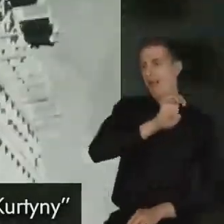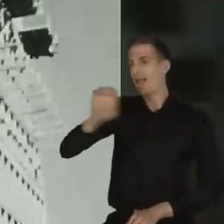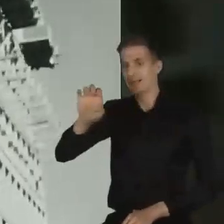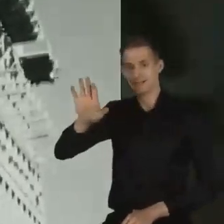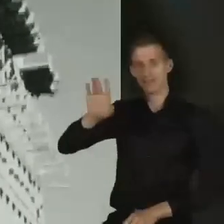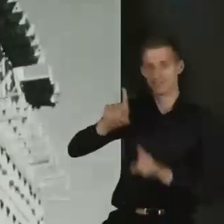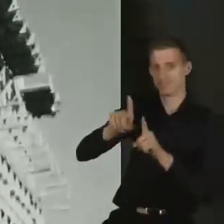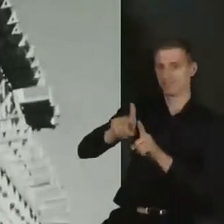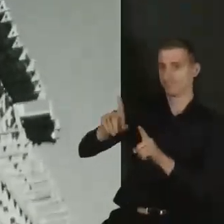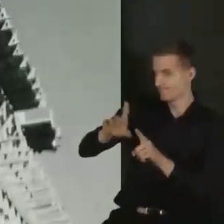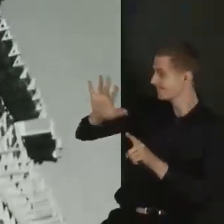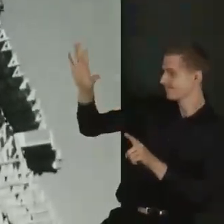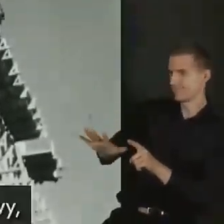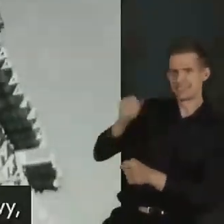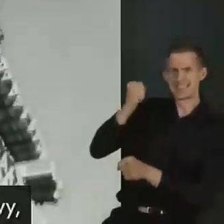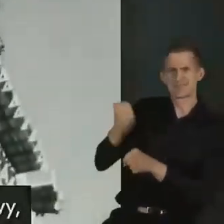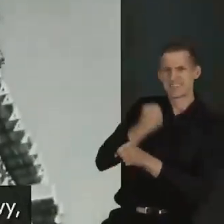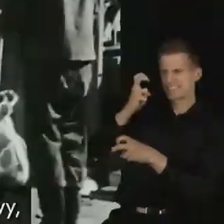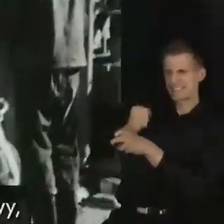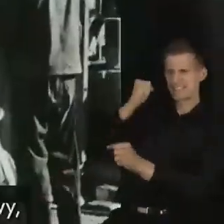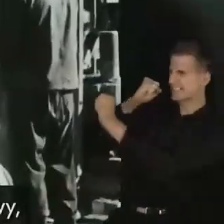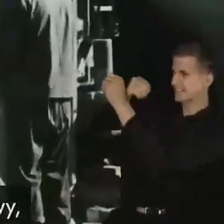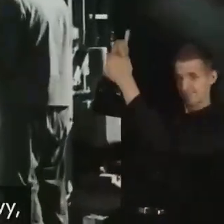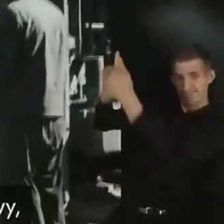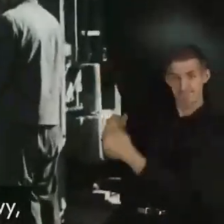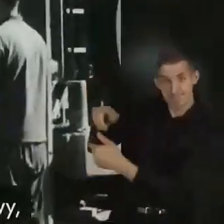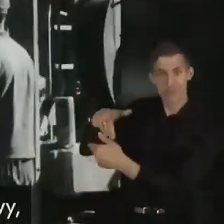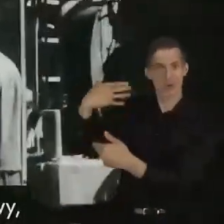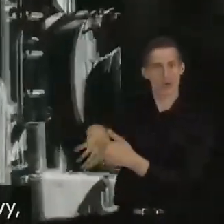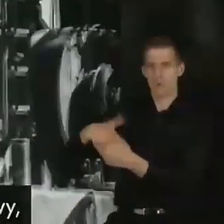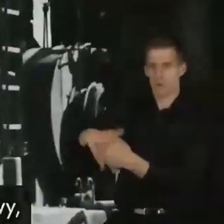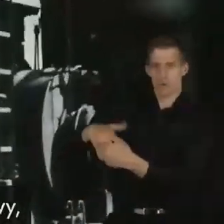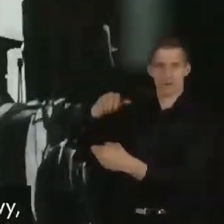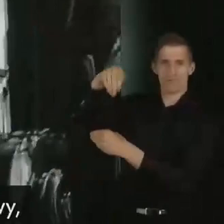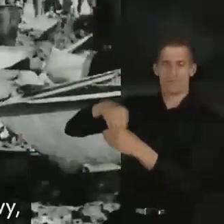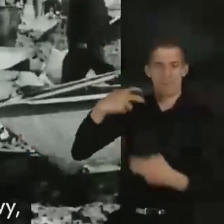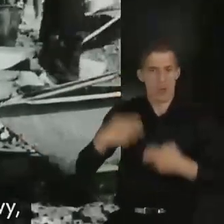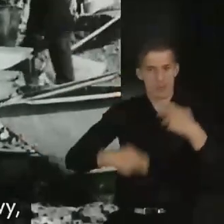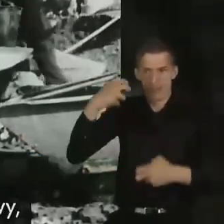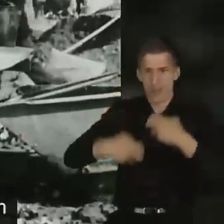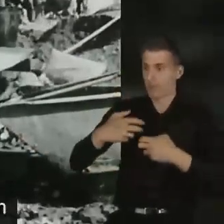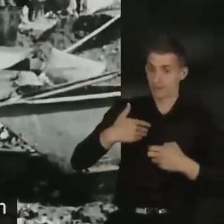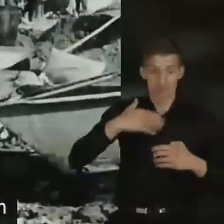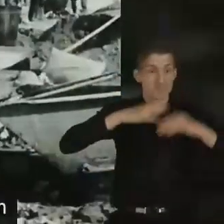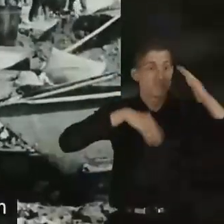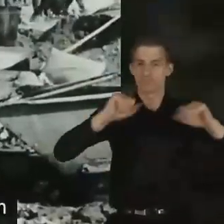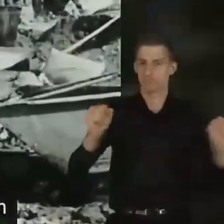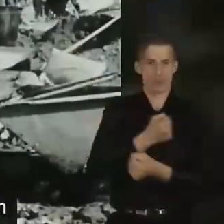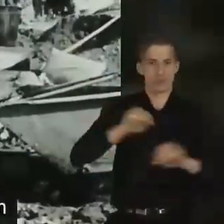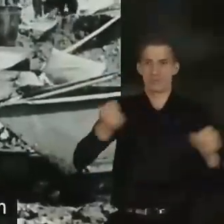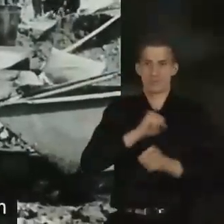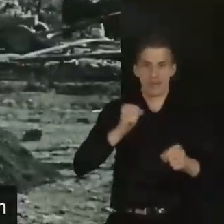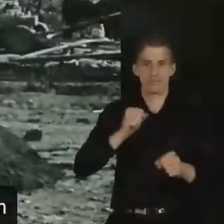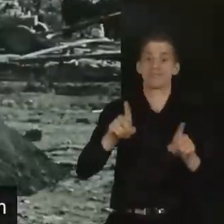Curtain, and in the following decades had to struggle not only with the hardships of the country's reconstruction, but also with